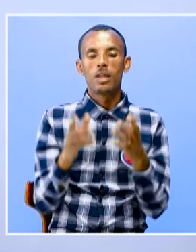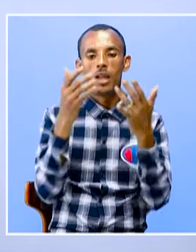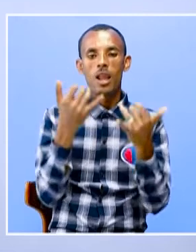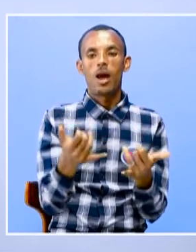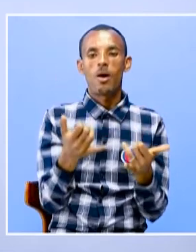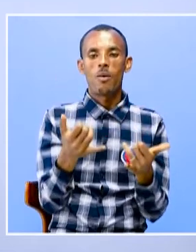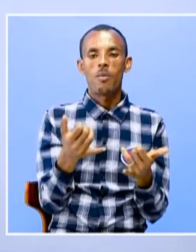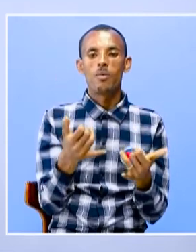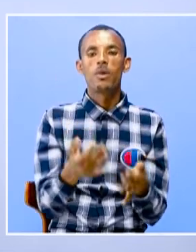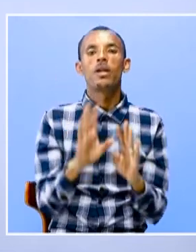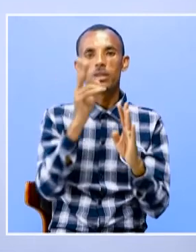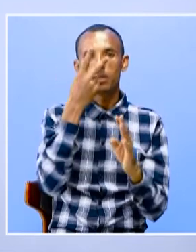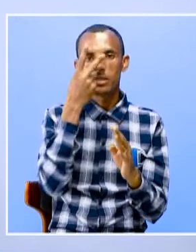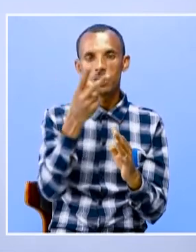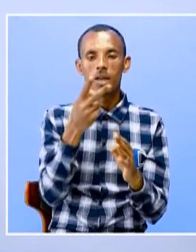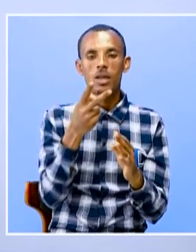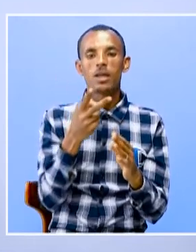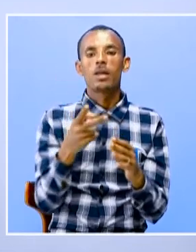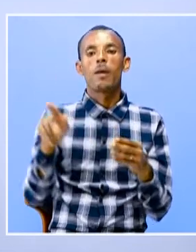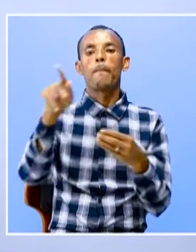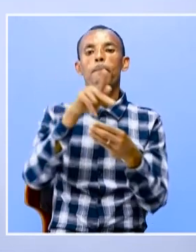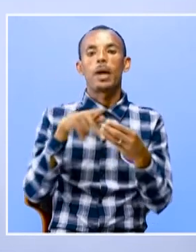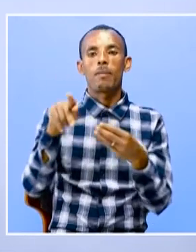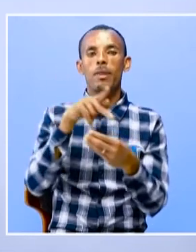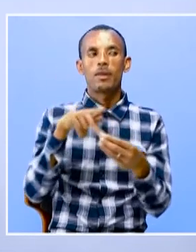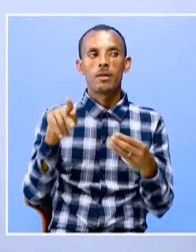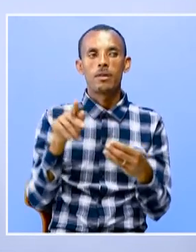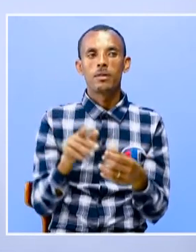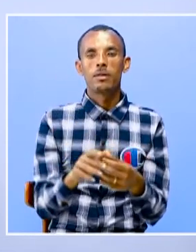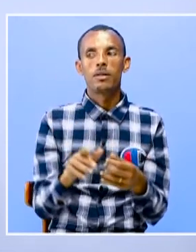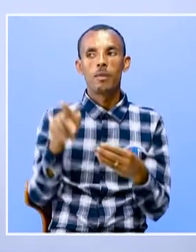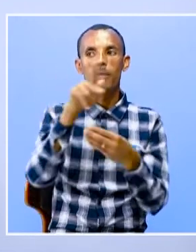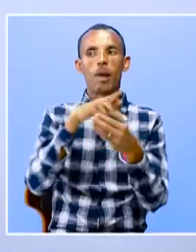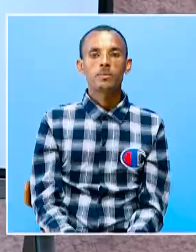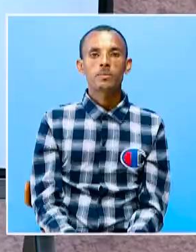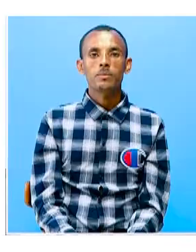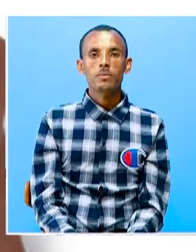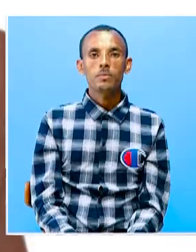Now, let's see its perimeter. The perimeter